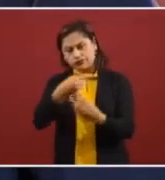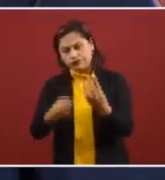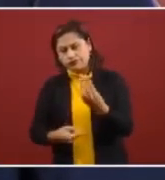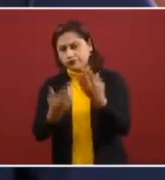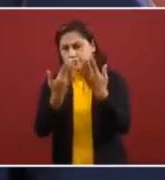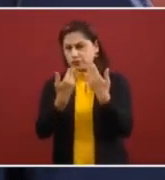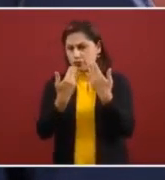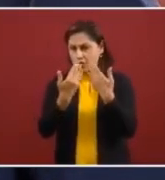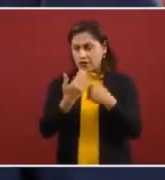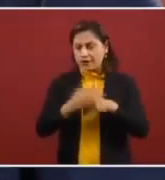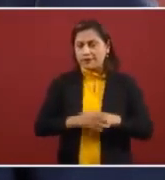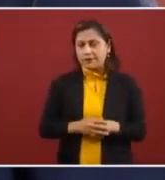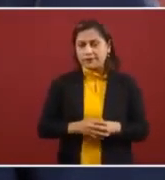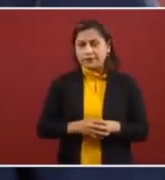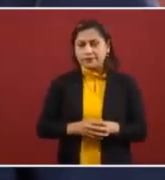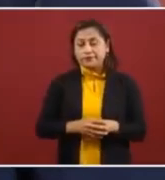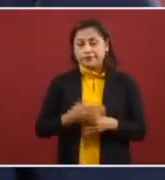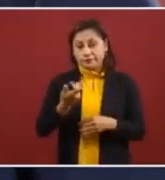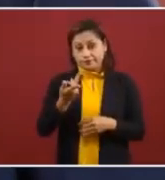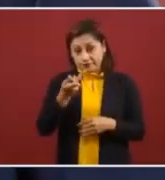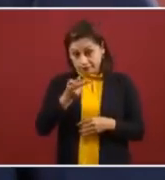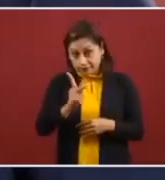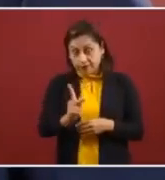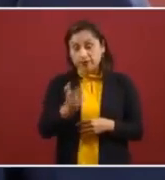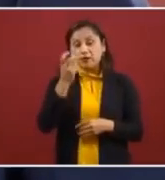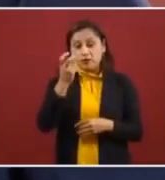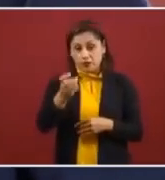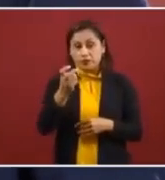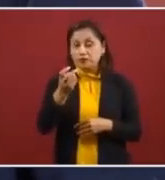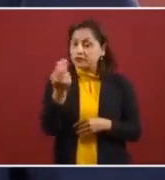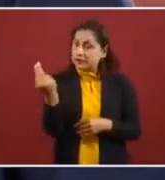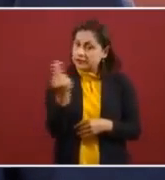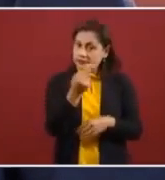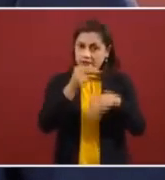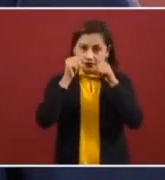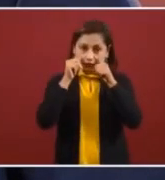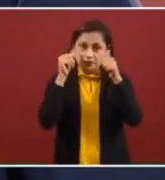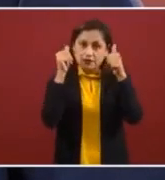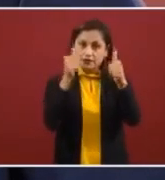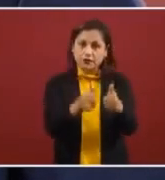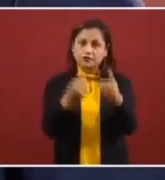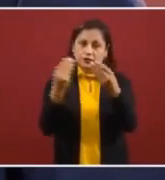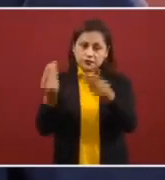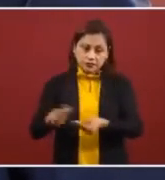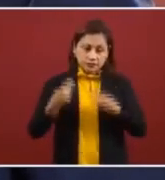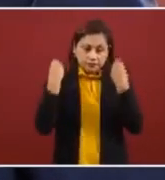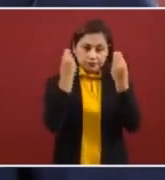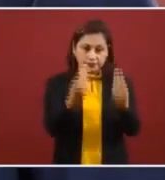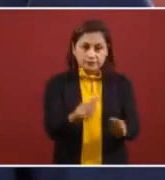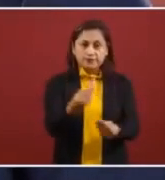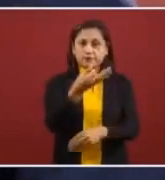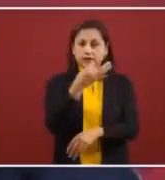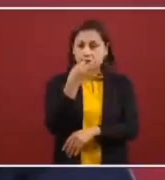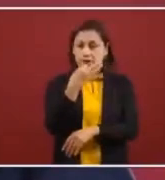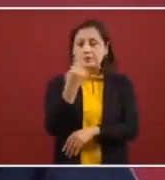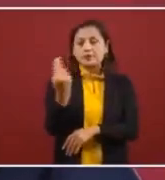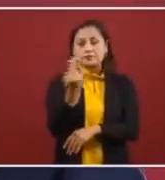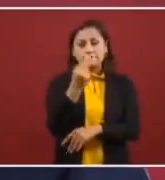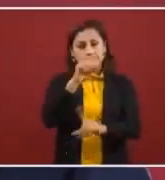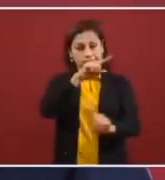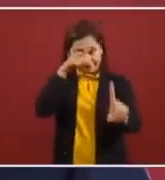And we need to guarantee that there will be enough medication. And that is the